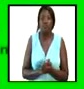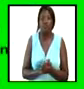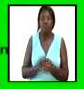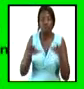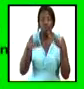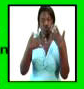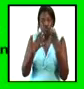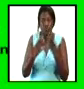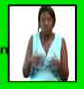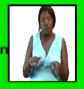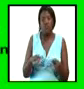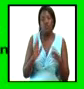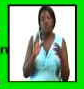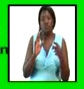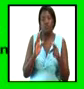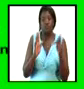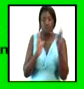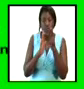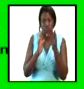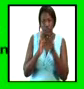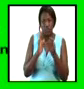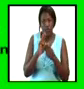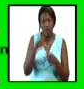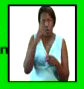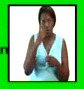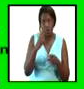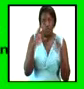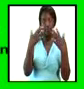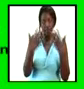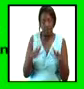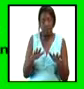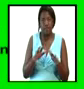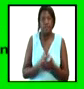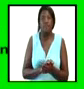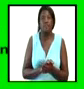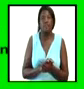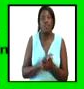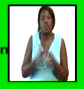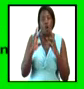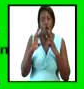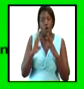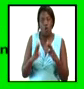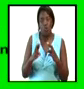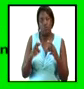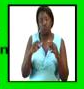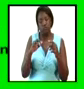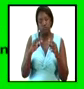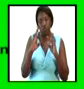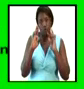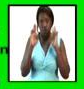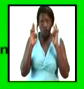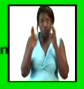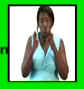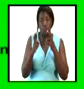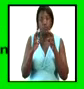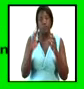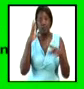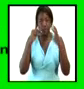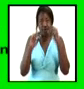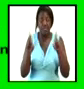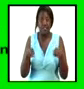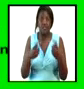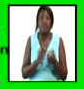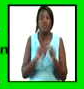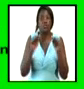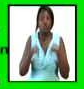This concludes our first program in the JSC English Second Language series. I hope you've learned something new from it. Here's the SMS